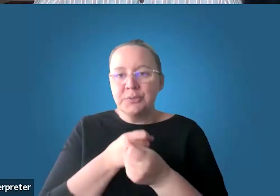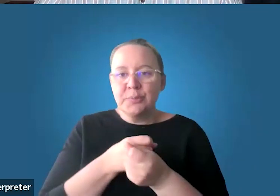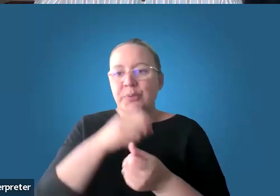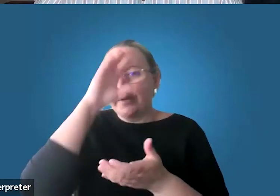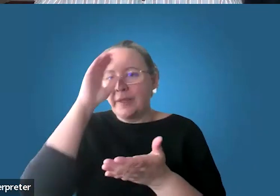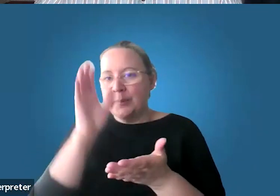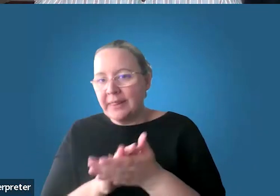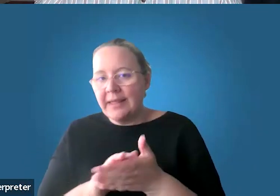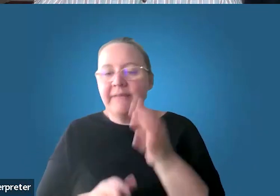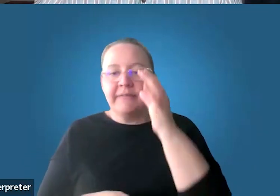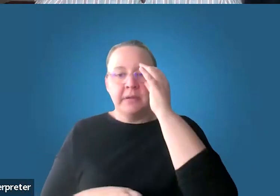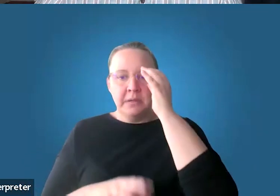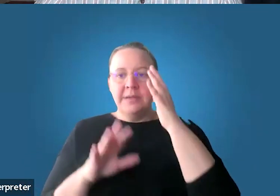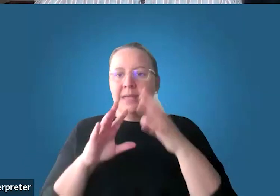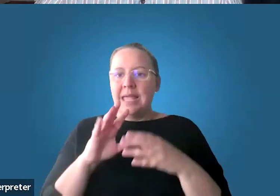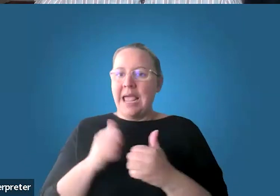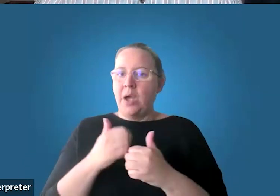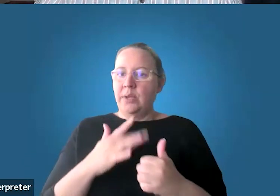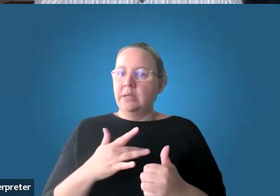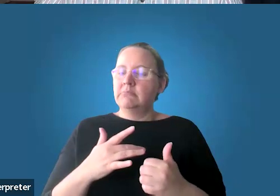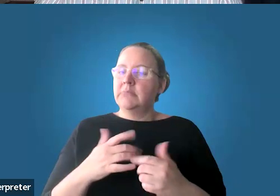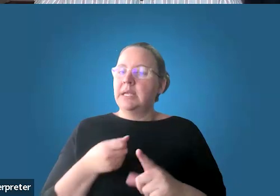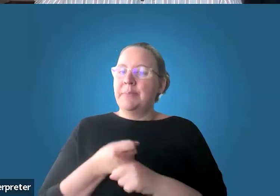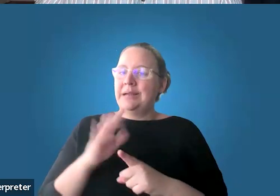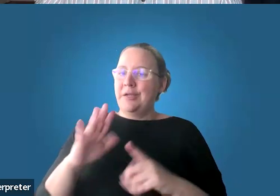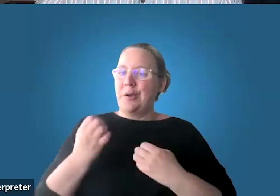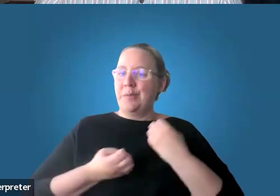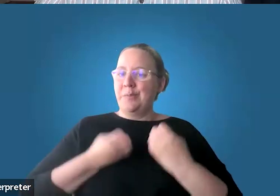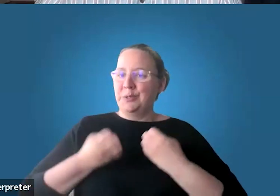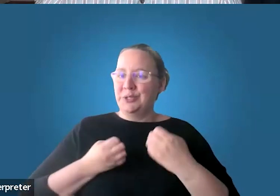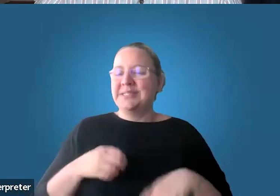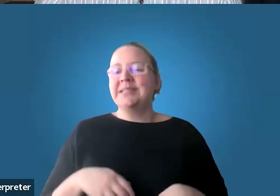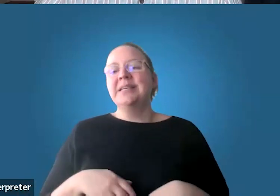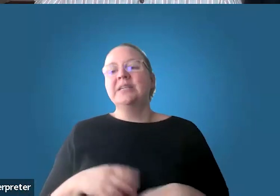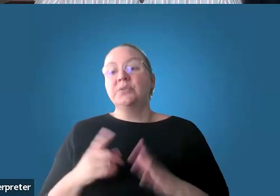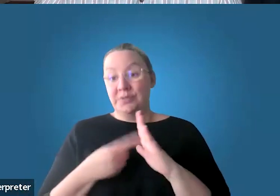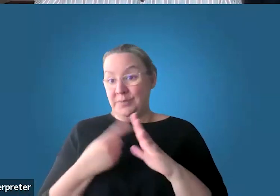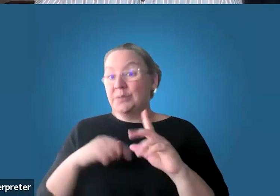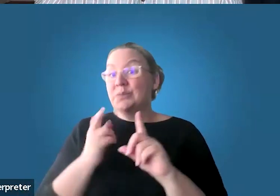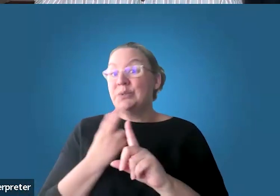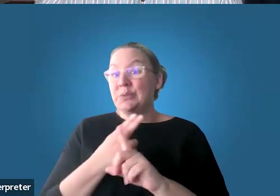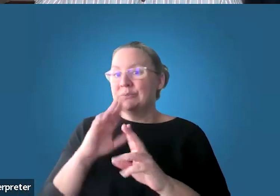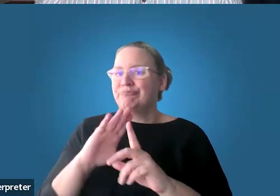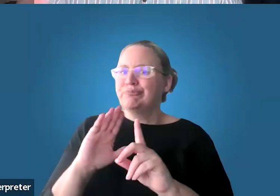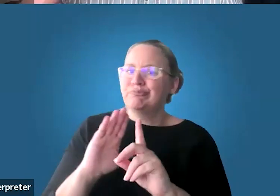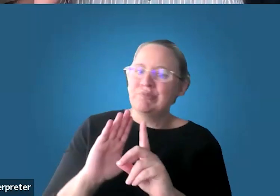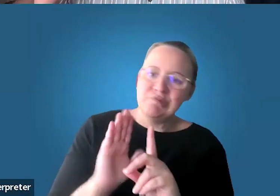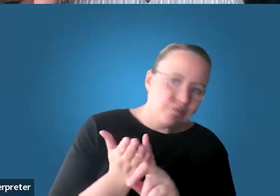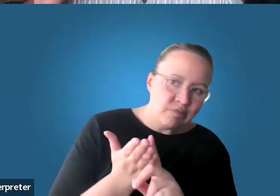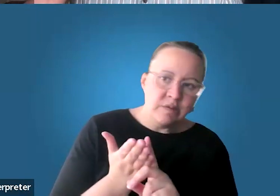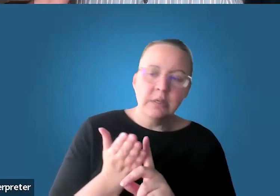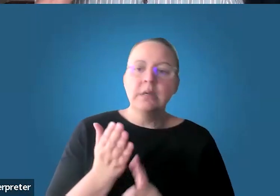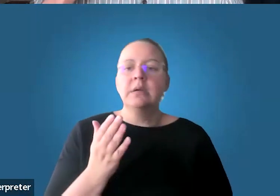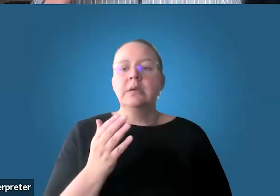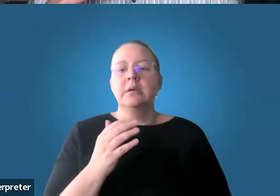belief, and like emotions. So we've used at Bliss, we've used Swayable, which is has been, I think, over the